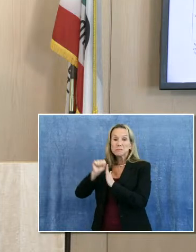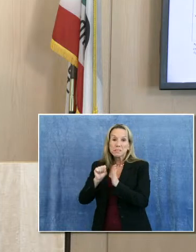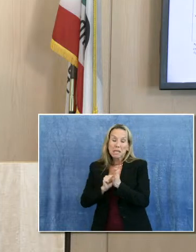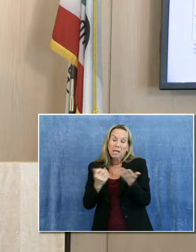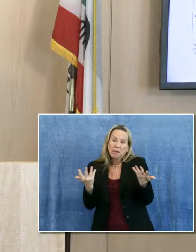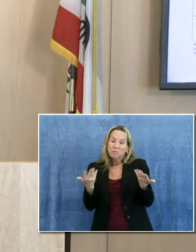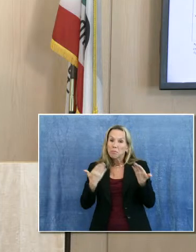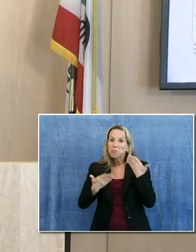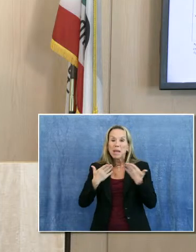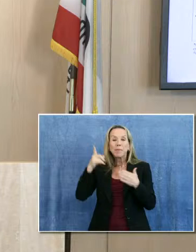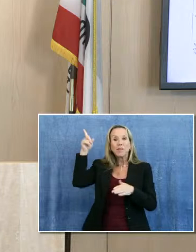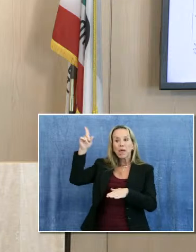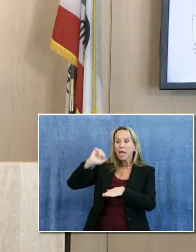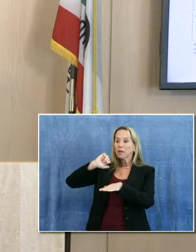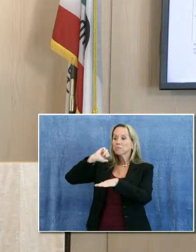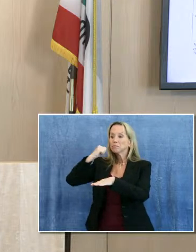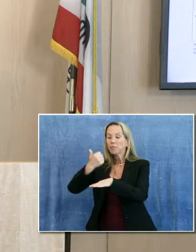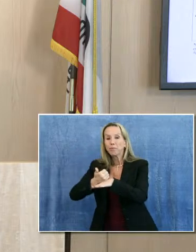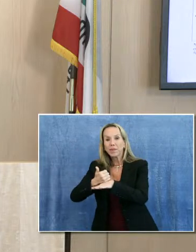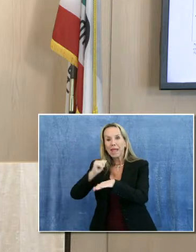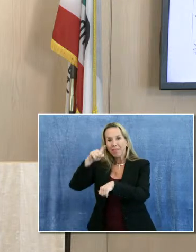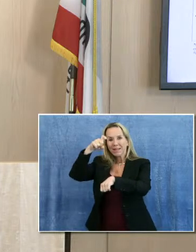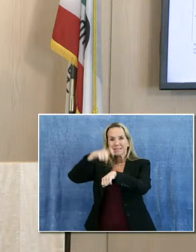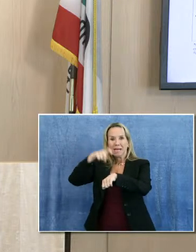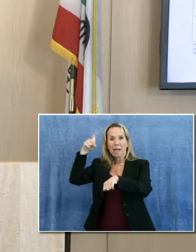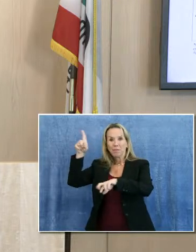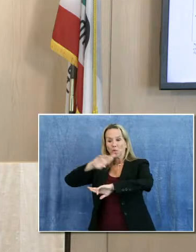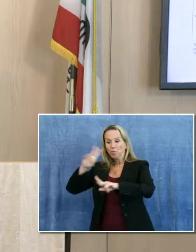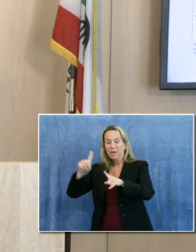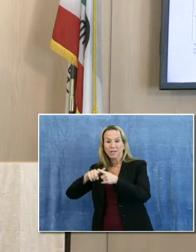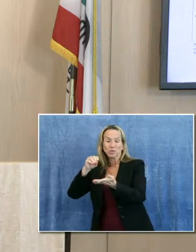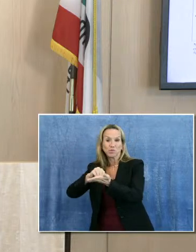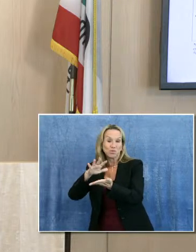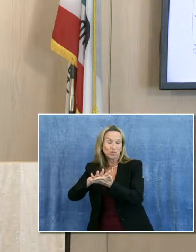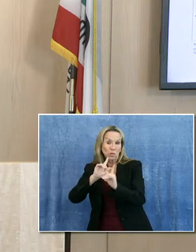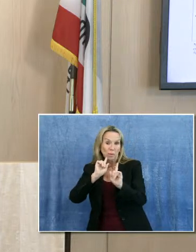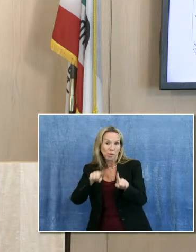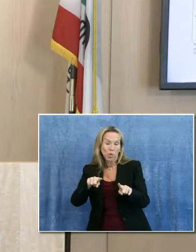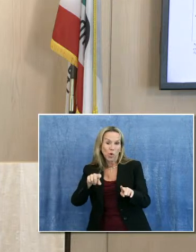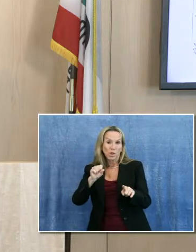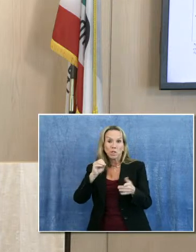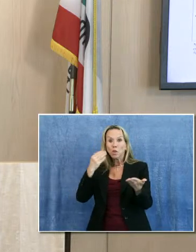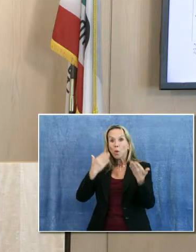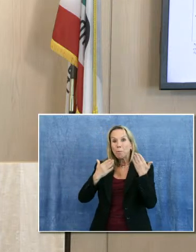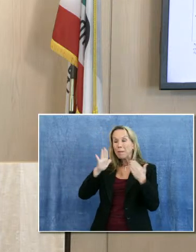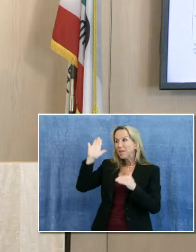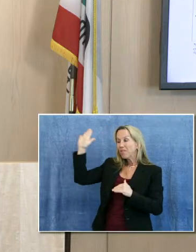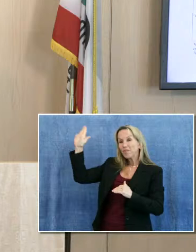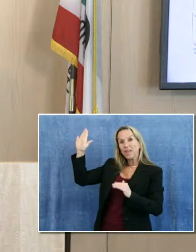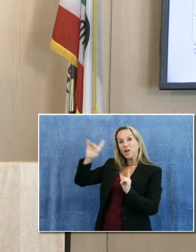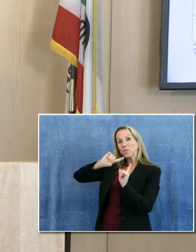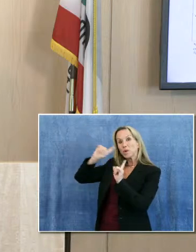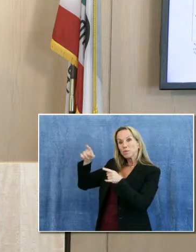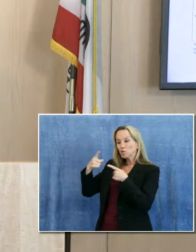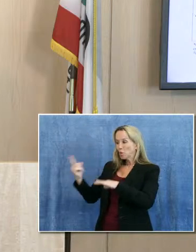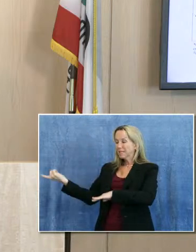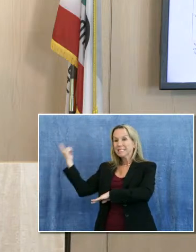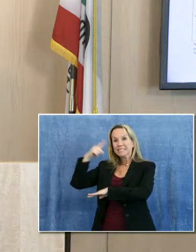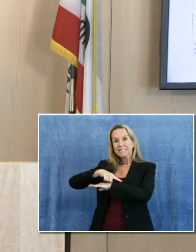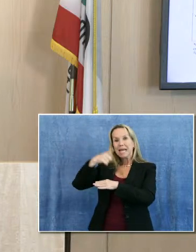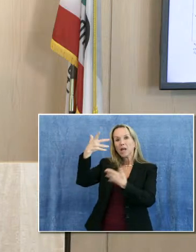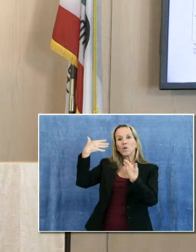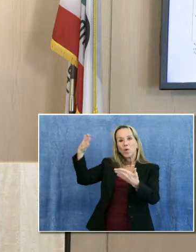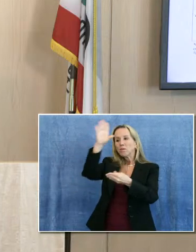that they create this rate. So if any additional cases have been reported to them during the day, they use